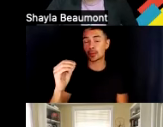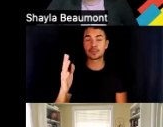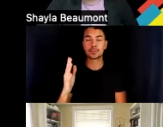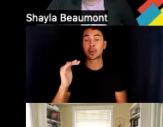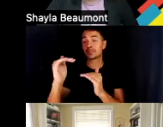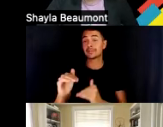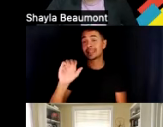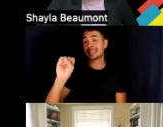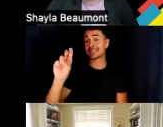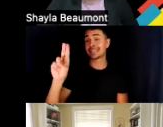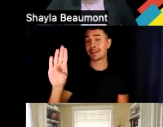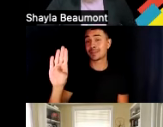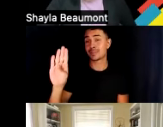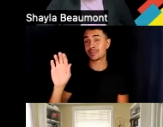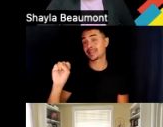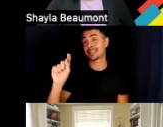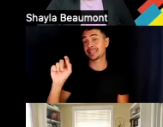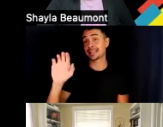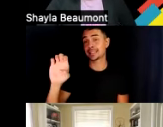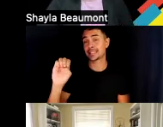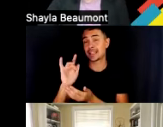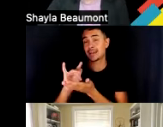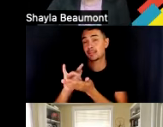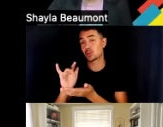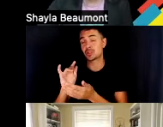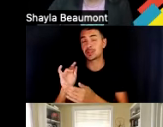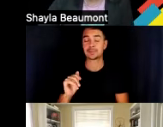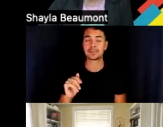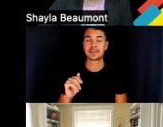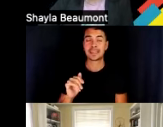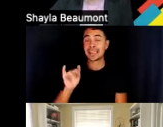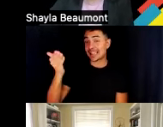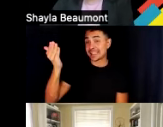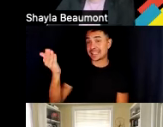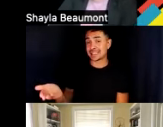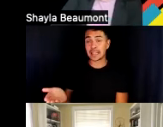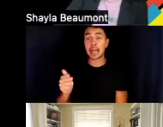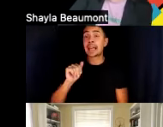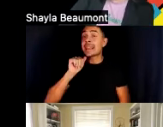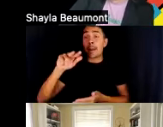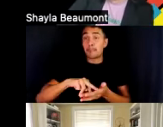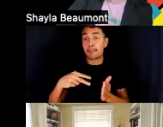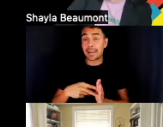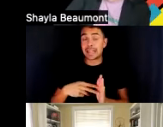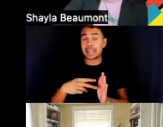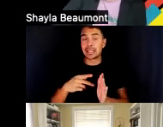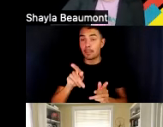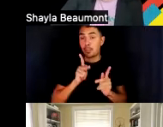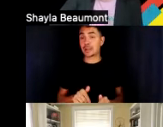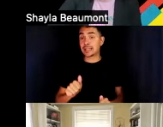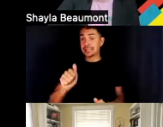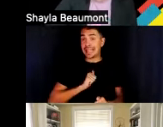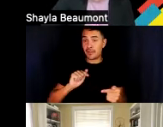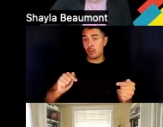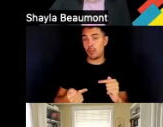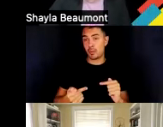well. But when you look at this list of things, like this in of itself may not be indicative of someone that's self-harming, right? This could be from other